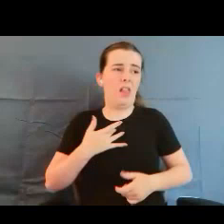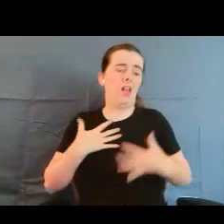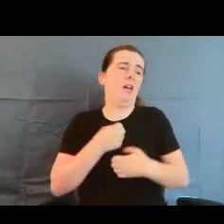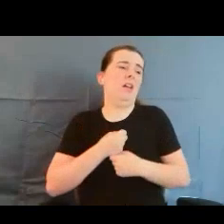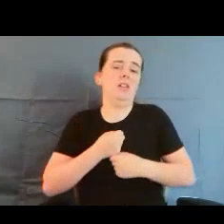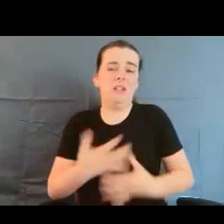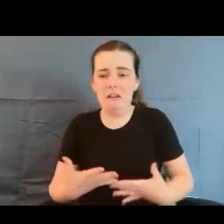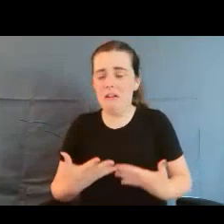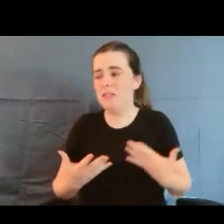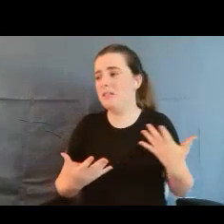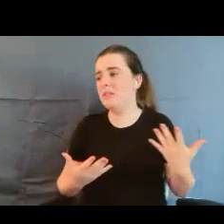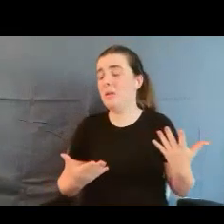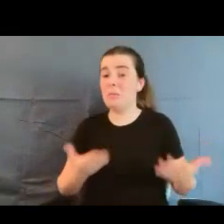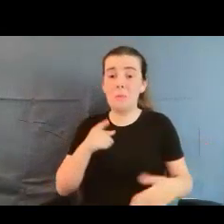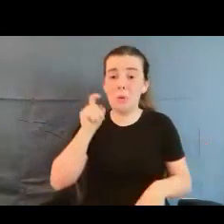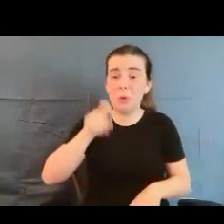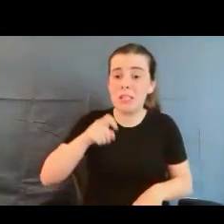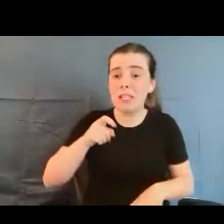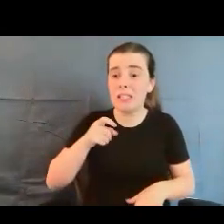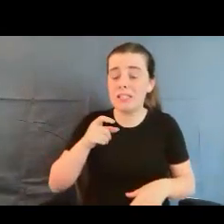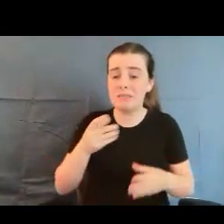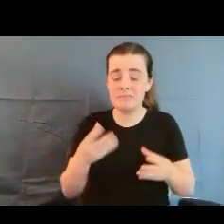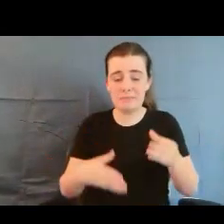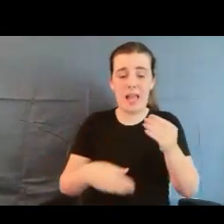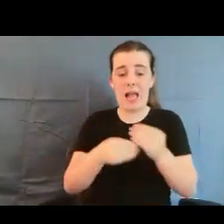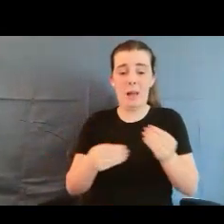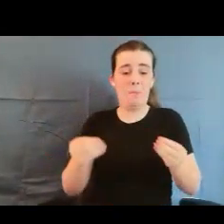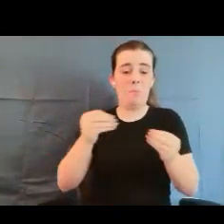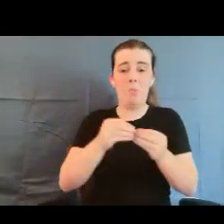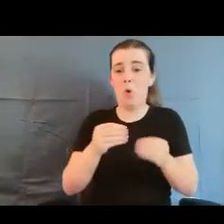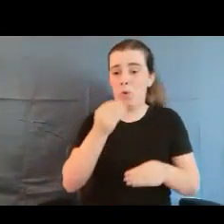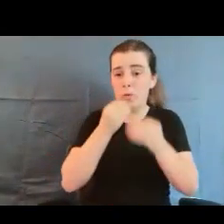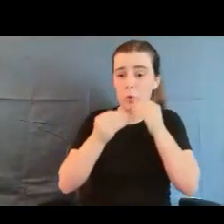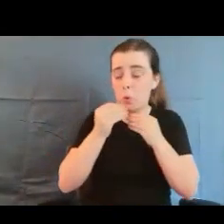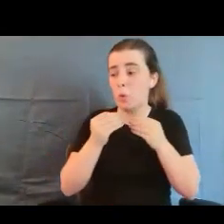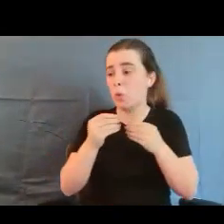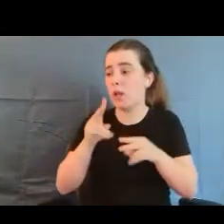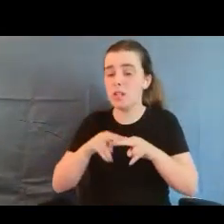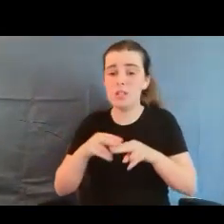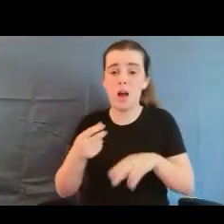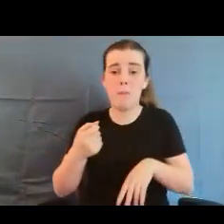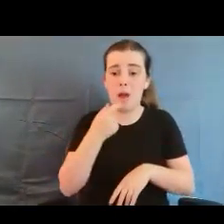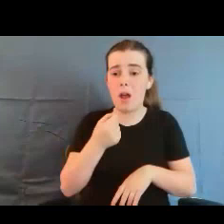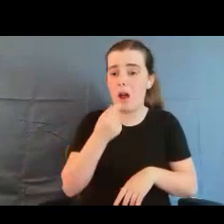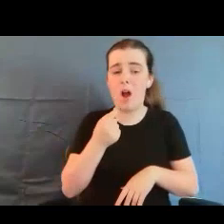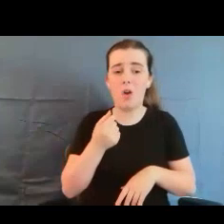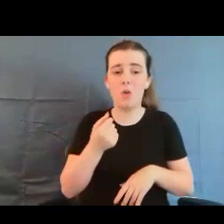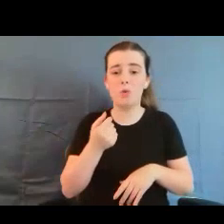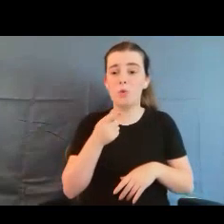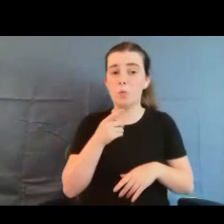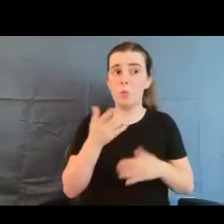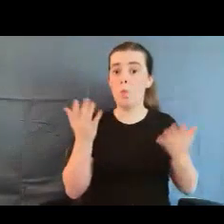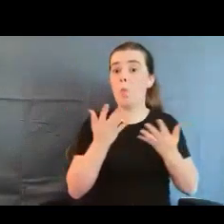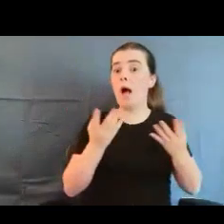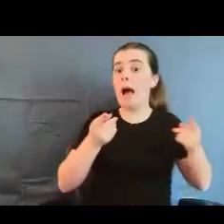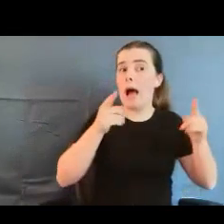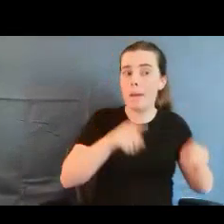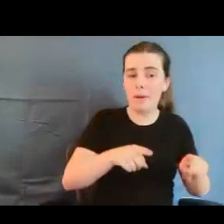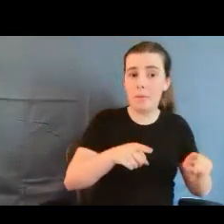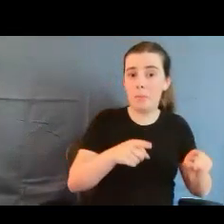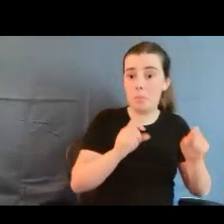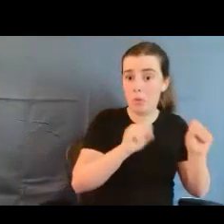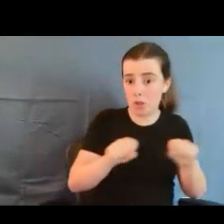another 30 grams of fuel right there, or I'm cramping, I'm taking salt pills, or I don't think I can do it. Okay, I'm gonna say ground myself